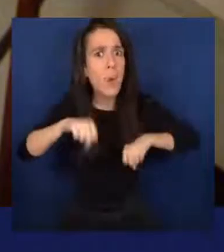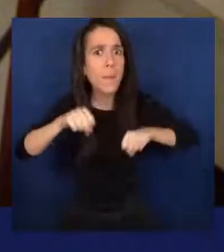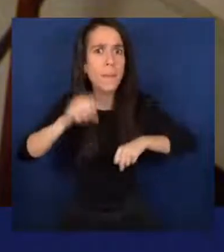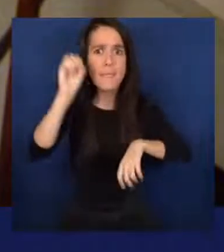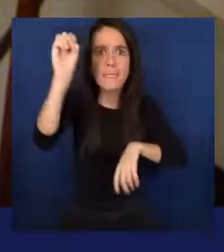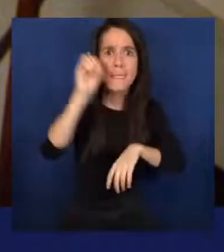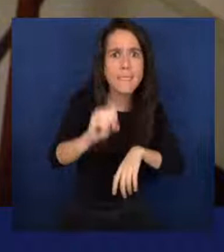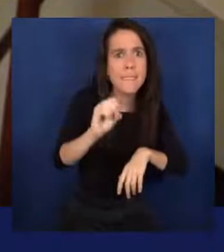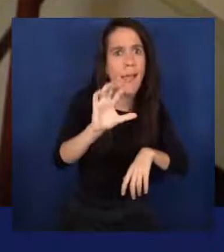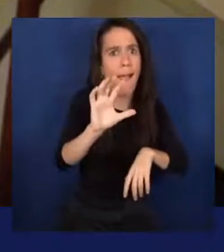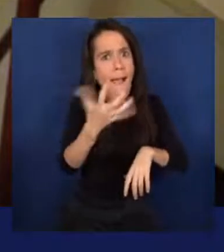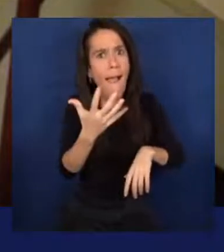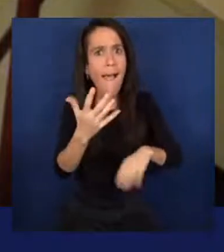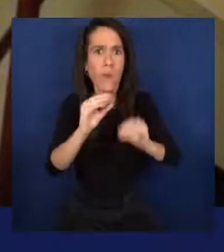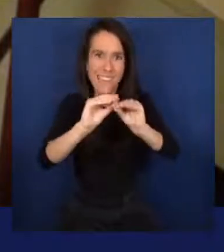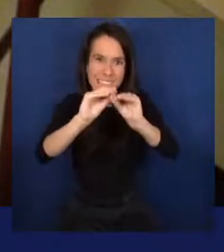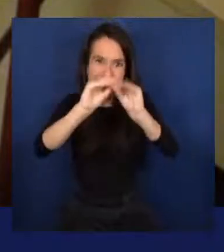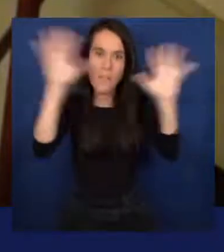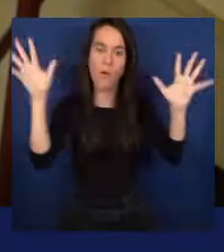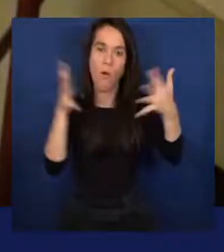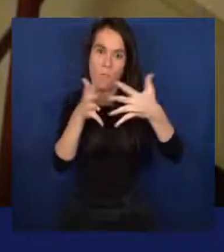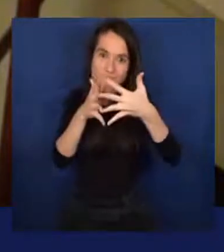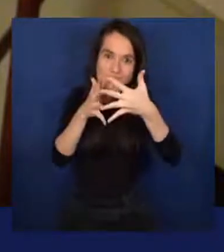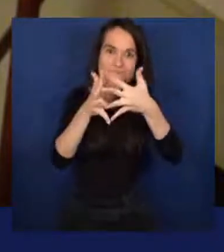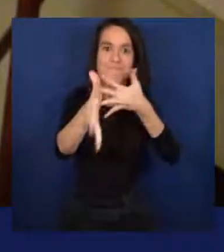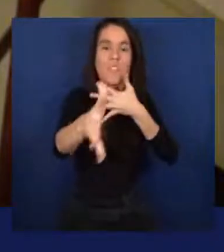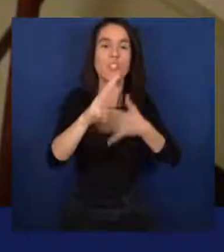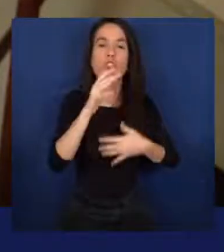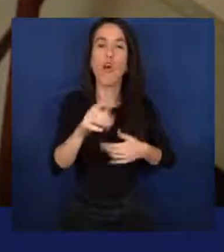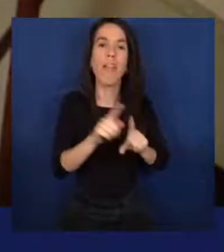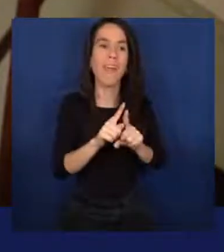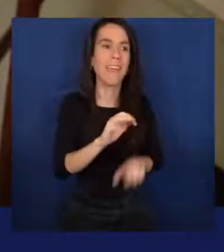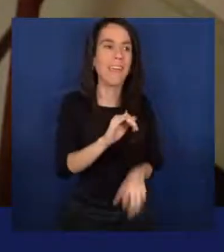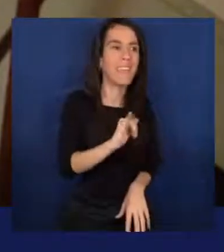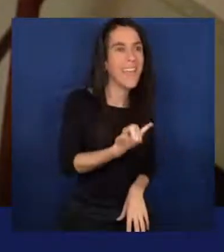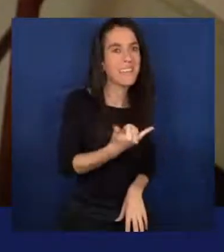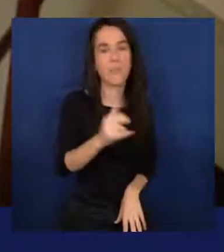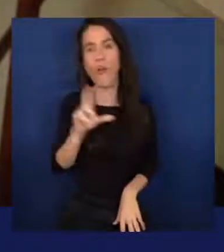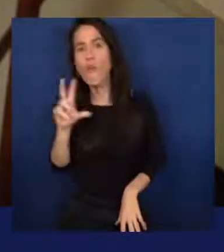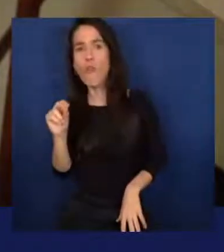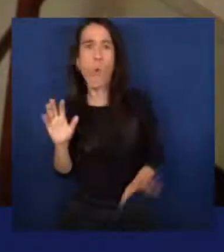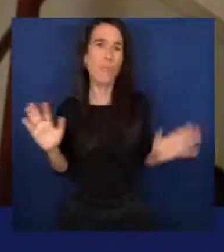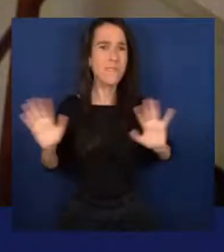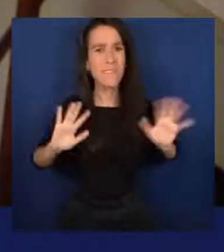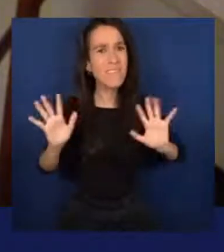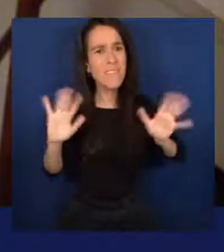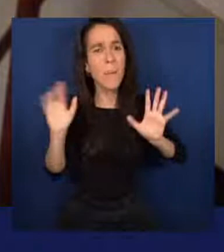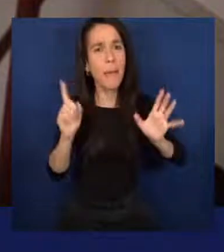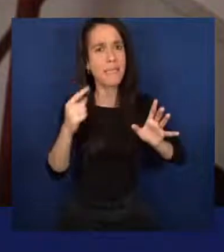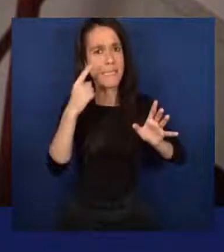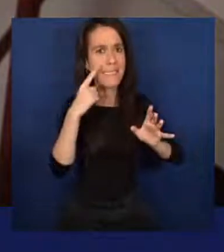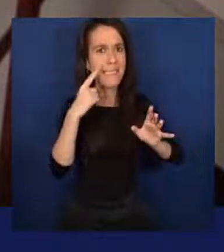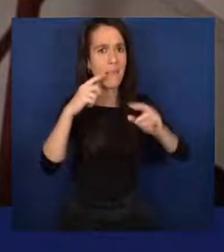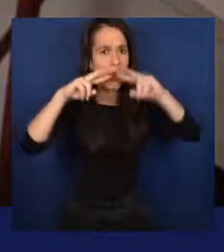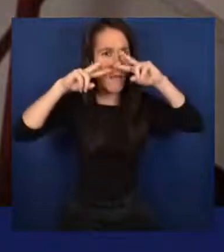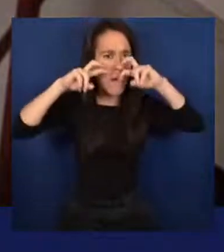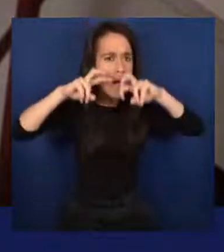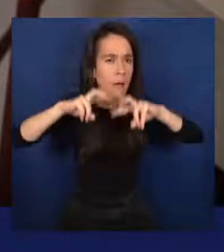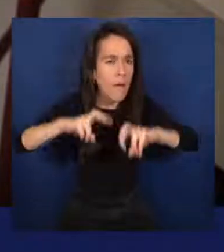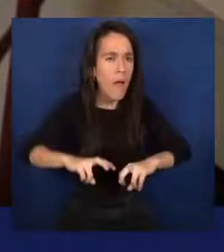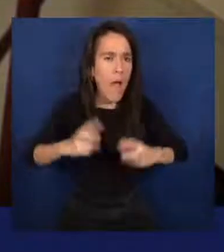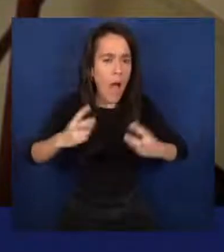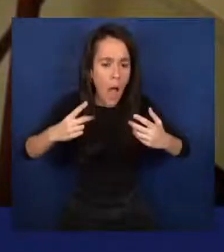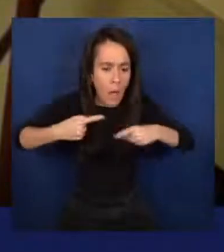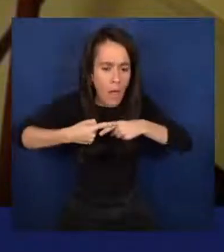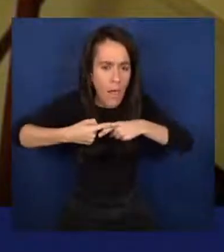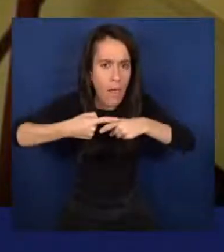have to make clear to people that it's not a yes or no, even if we convert it to yes or no, but we're talking about probabilities.